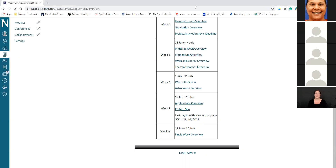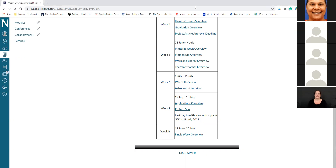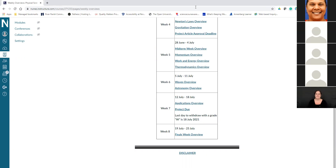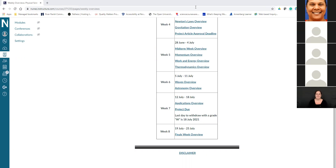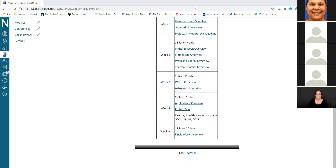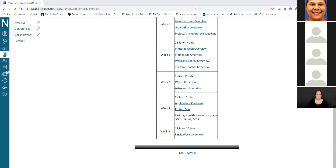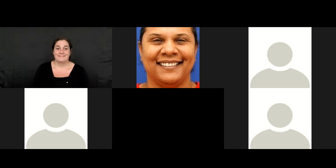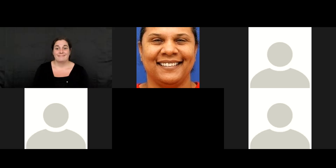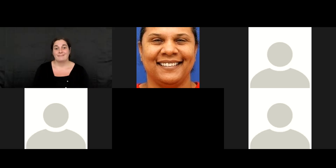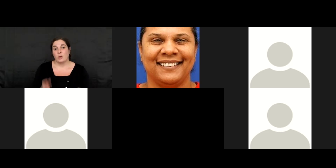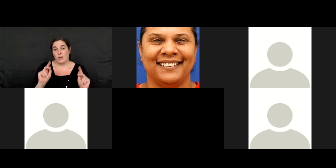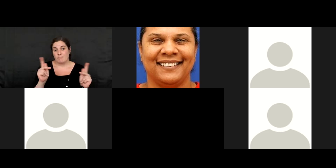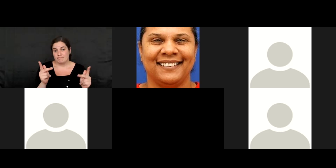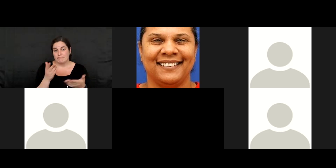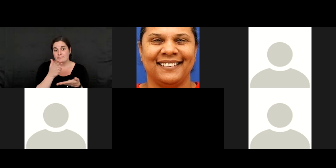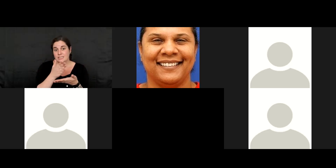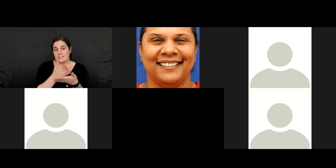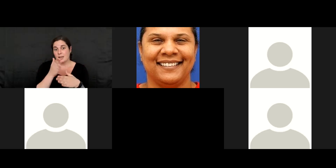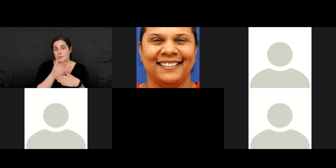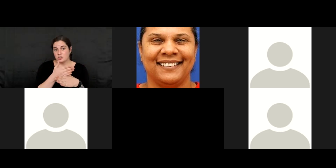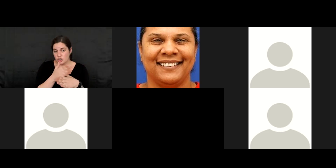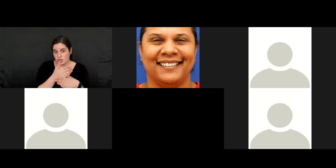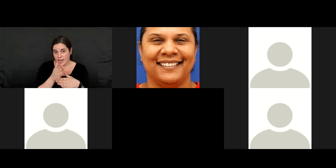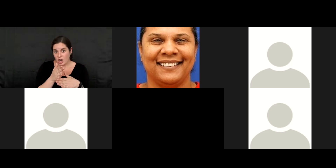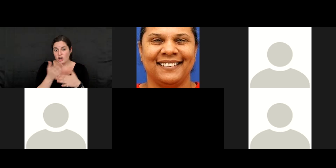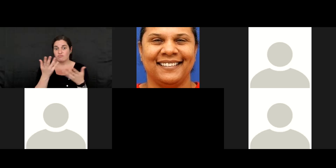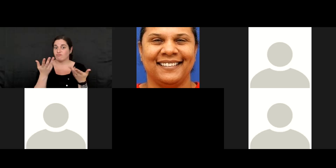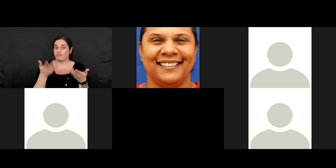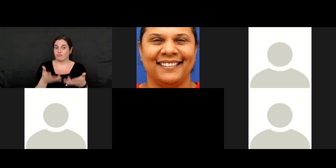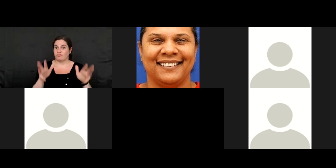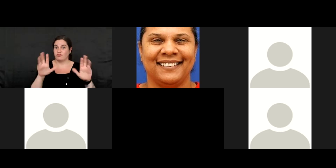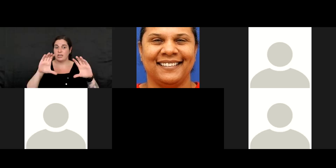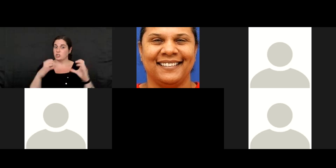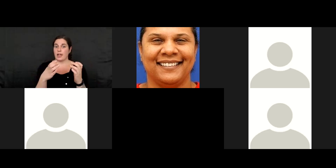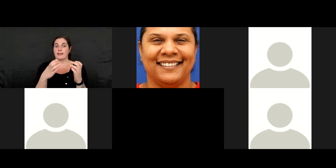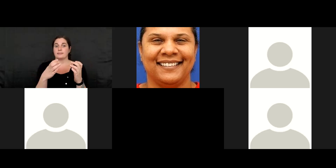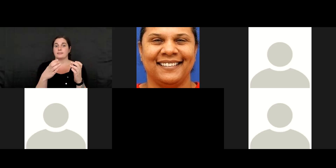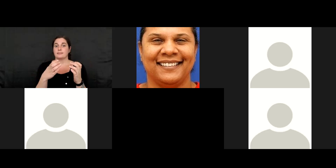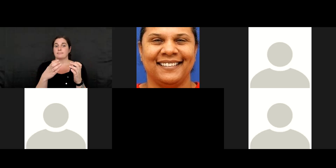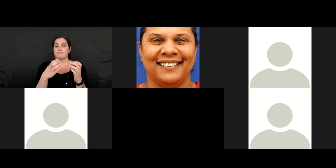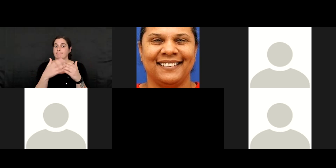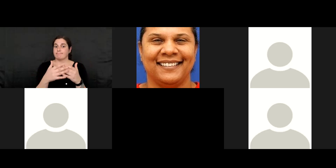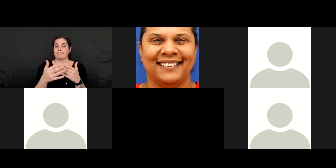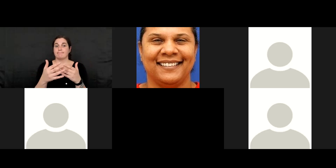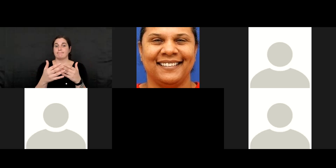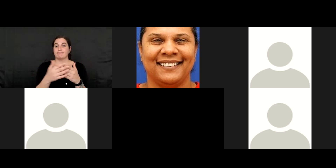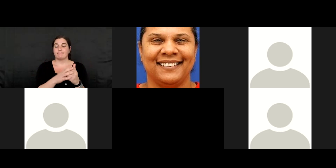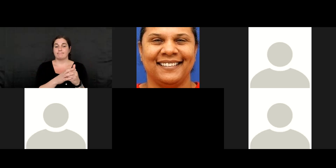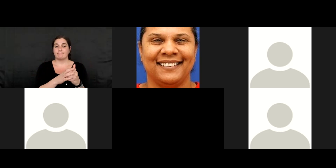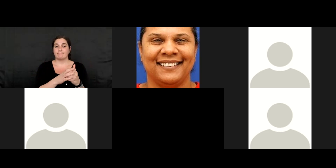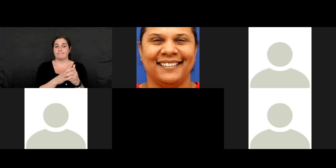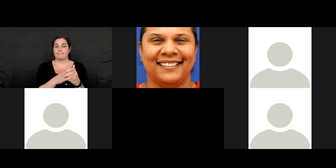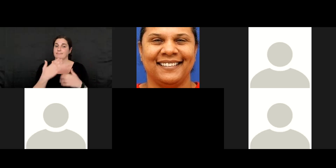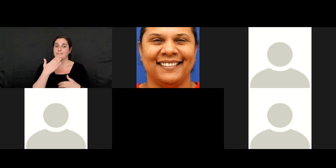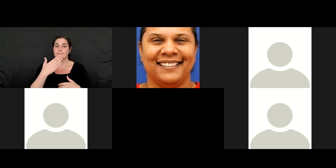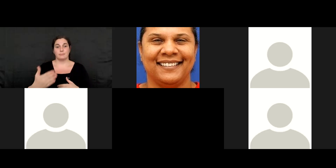All right, I'm gonna stop the share, and that concludes the course. Everybody have a good rest of your summer.